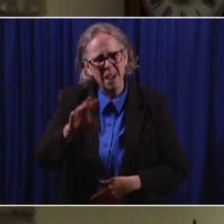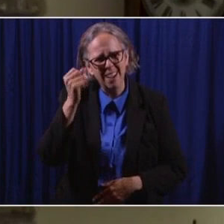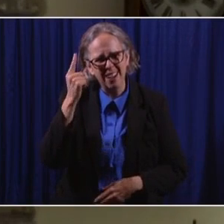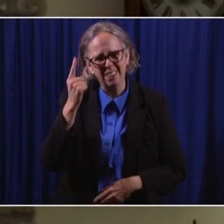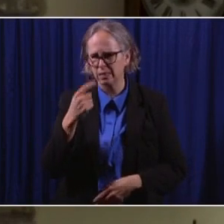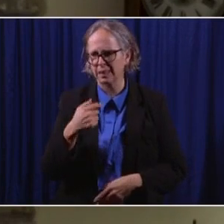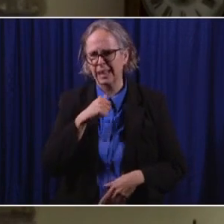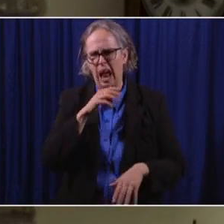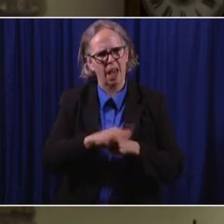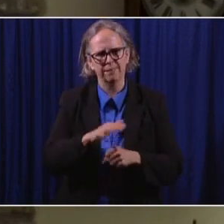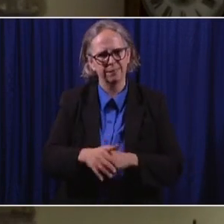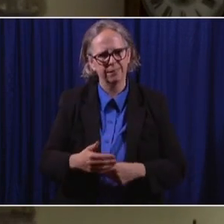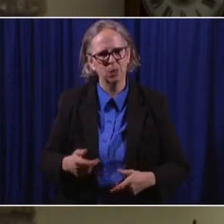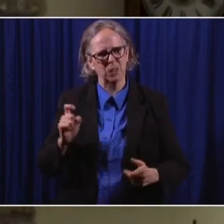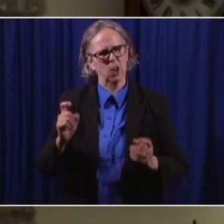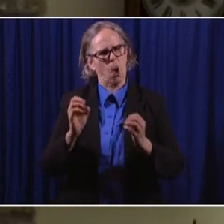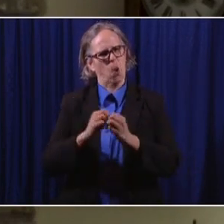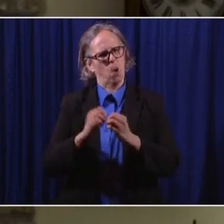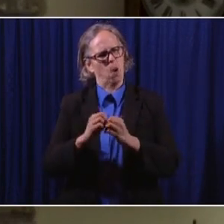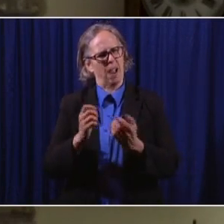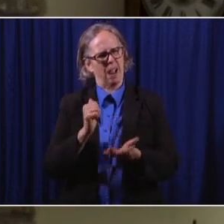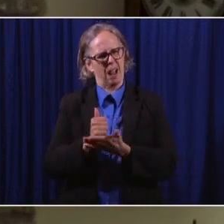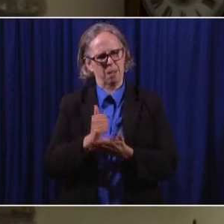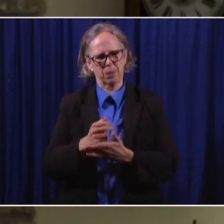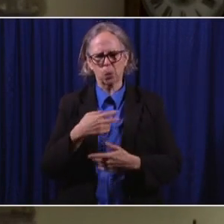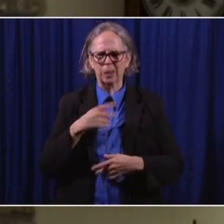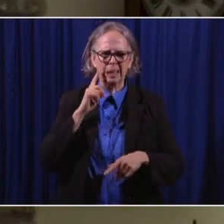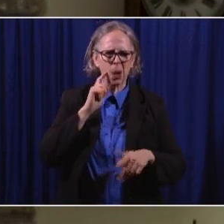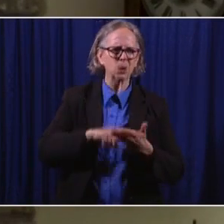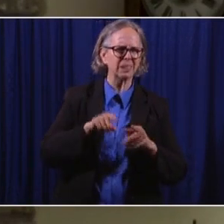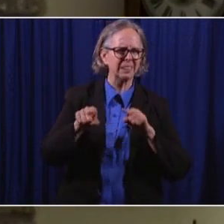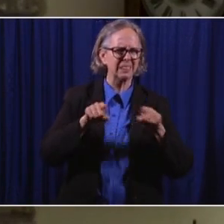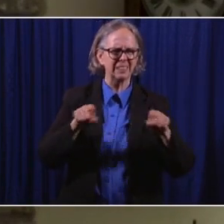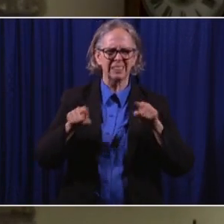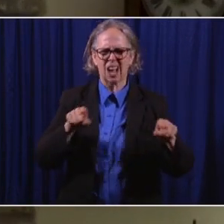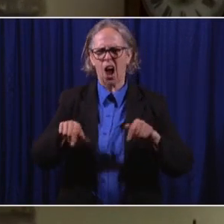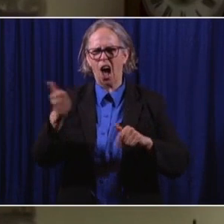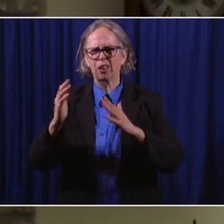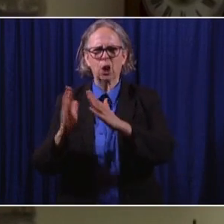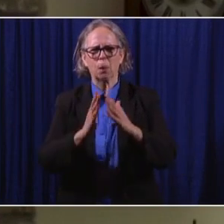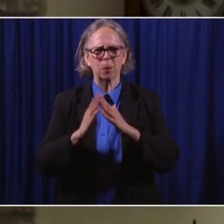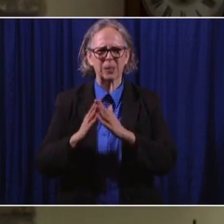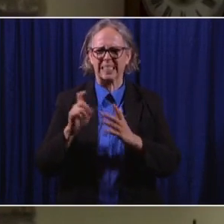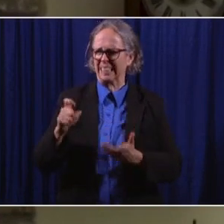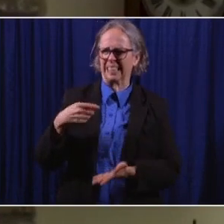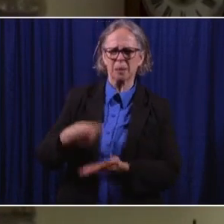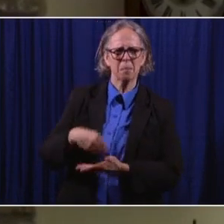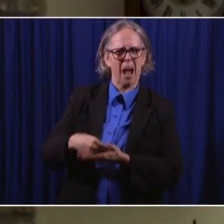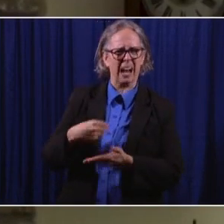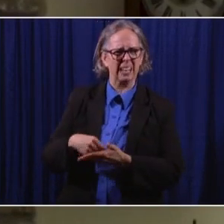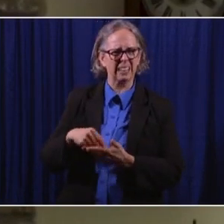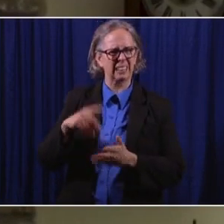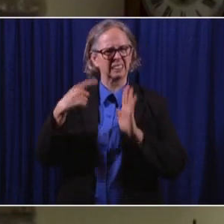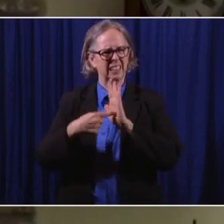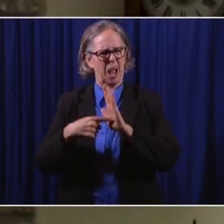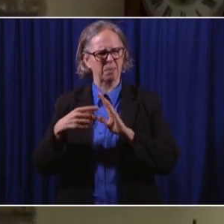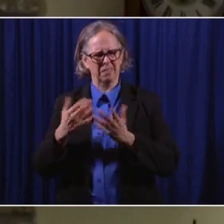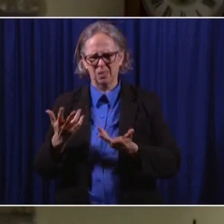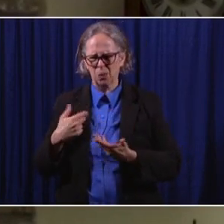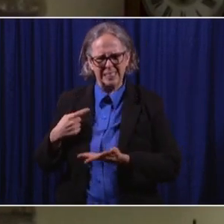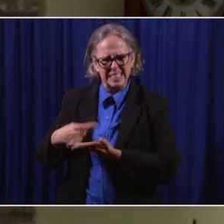of. We're seeing it out in the communities. Getting more dollars out to the local communities is something that's